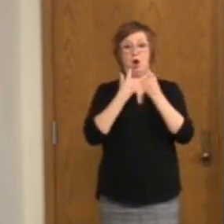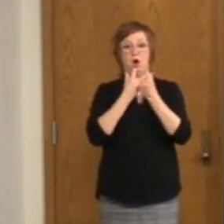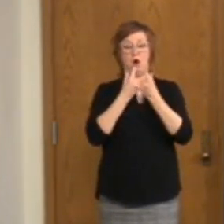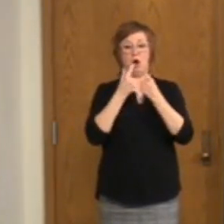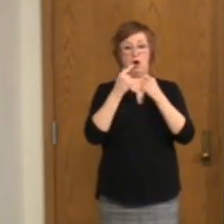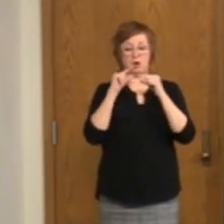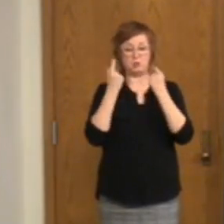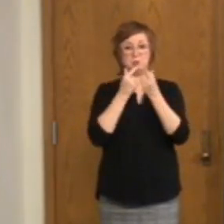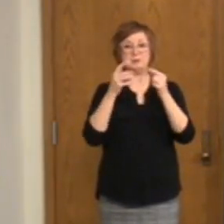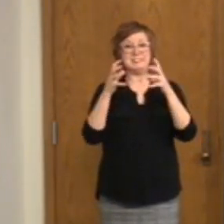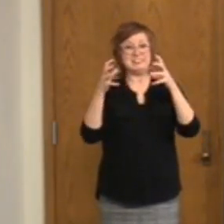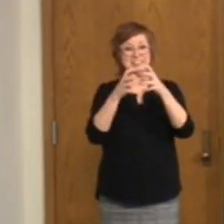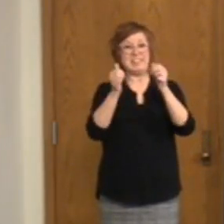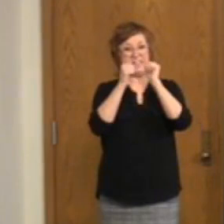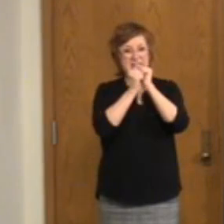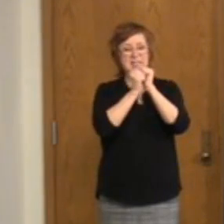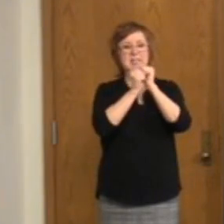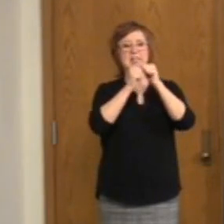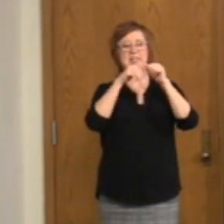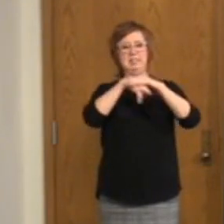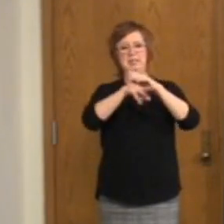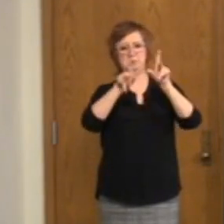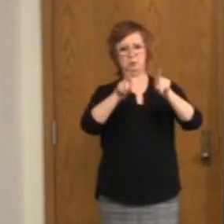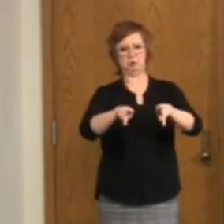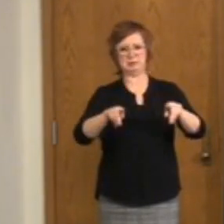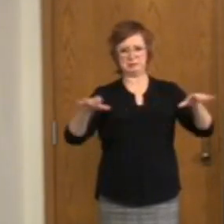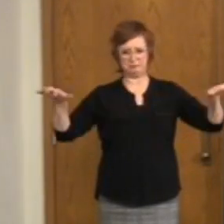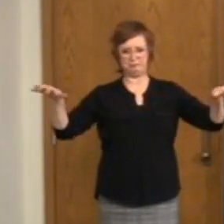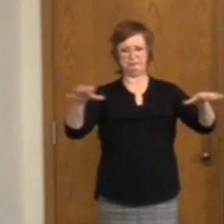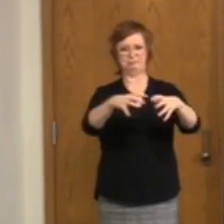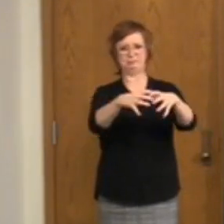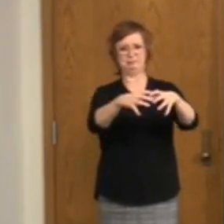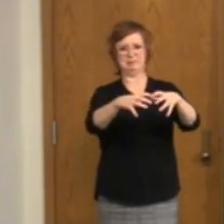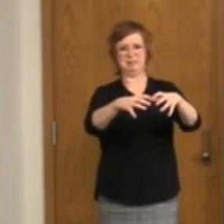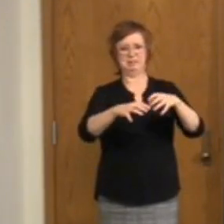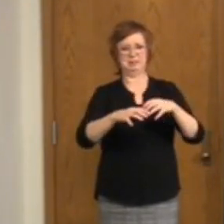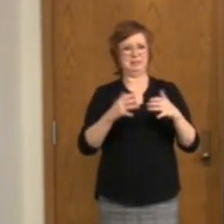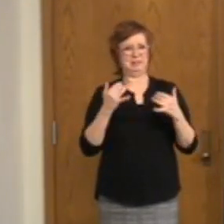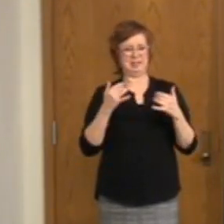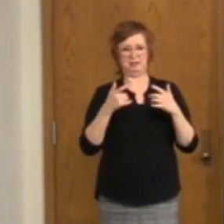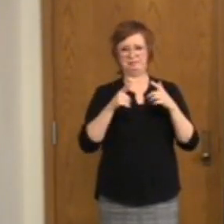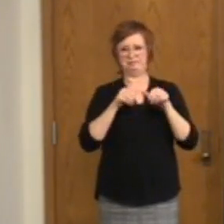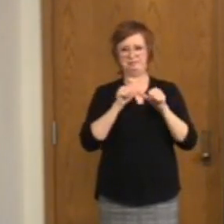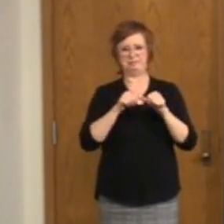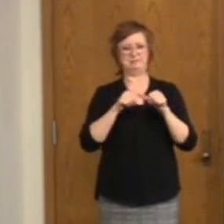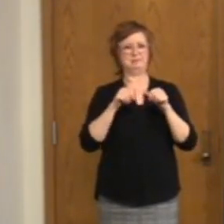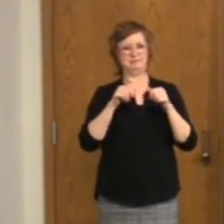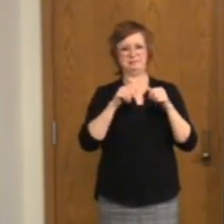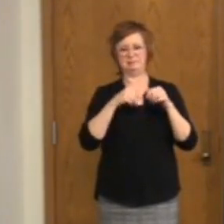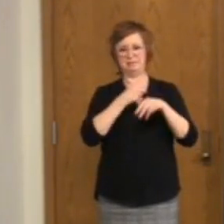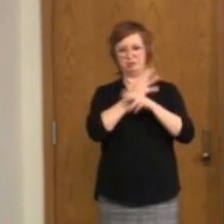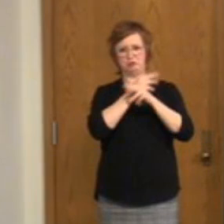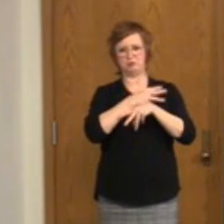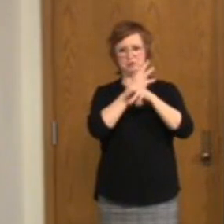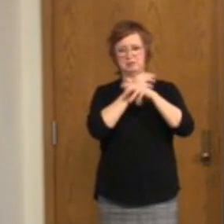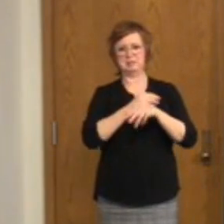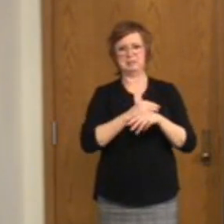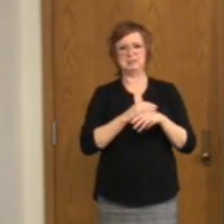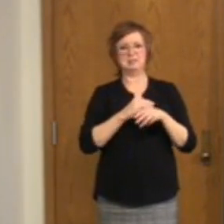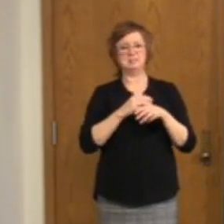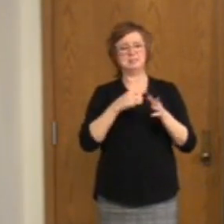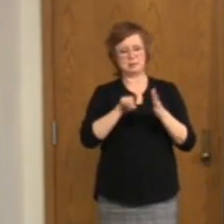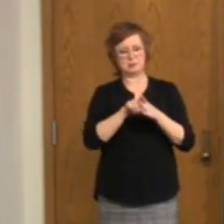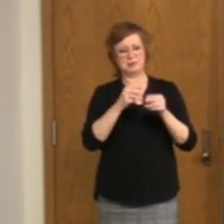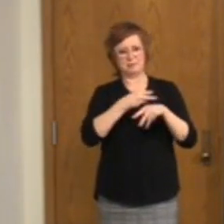most certainly hope that we'll be able to attend conventions of that size in the very near future. But this is our